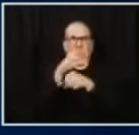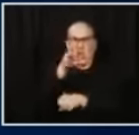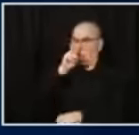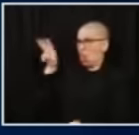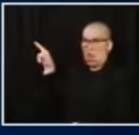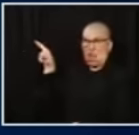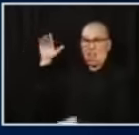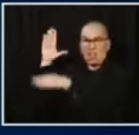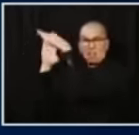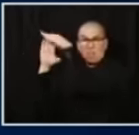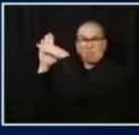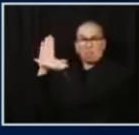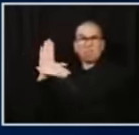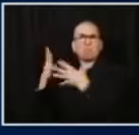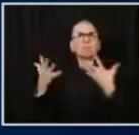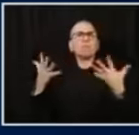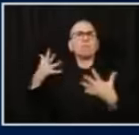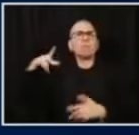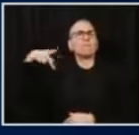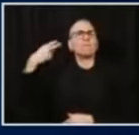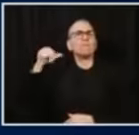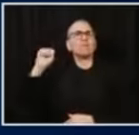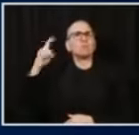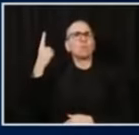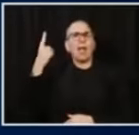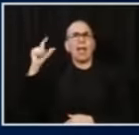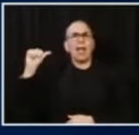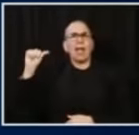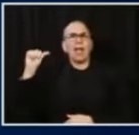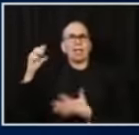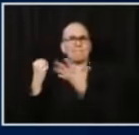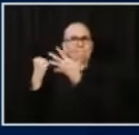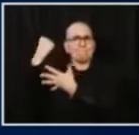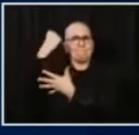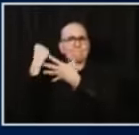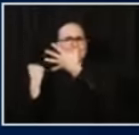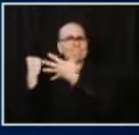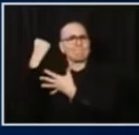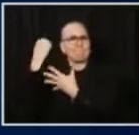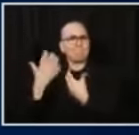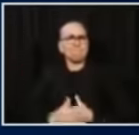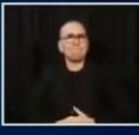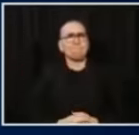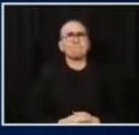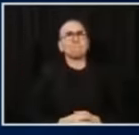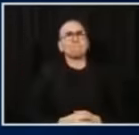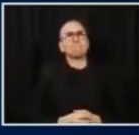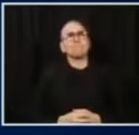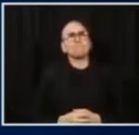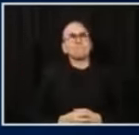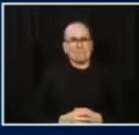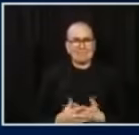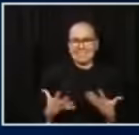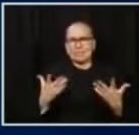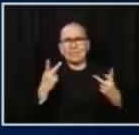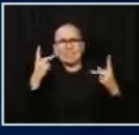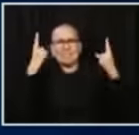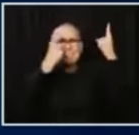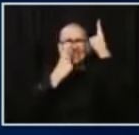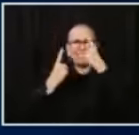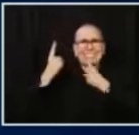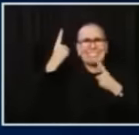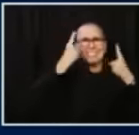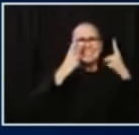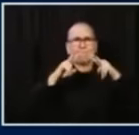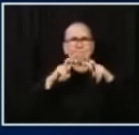website. When we looked at how we should distribute vaccine, there were two factors that we looked